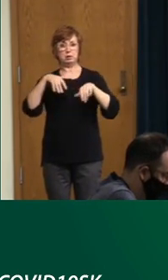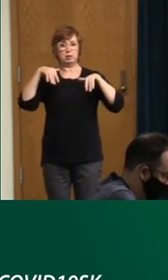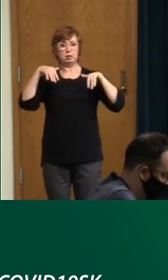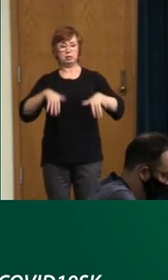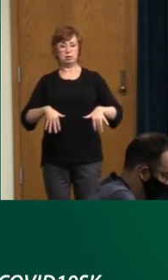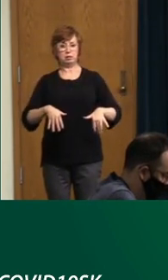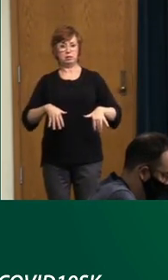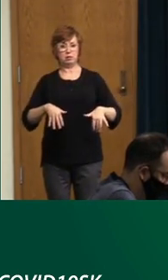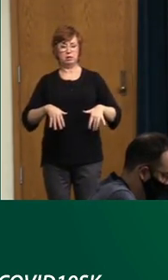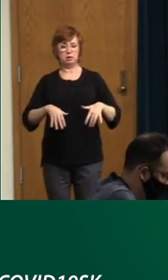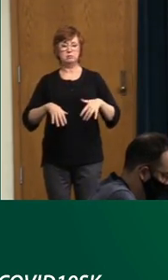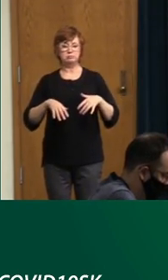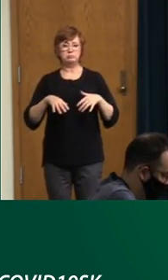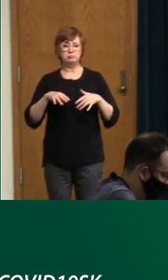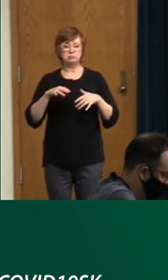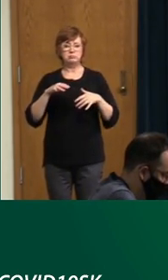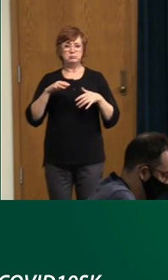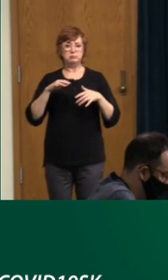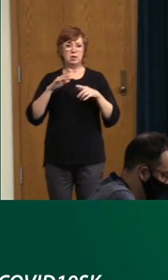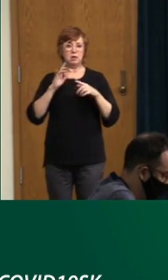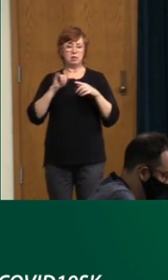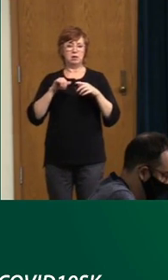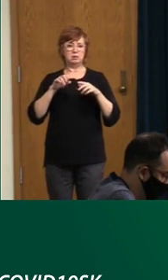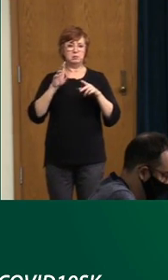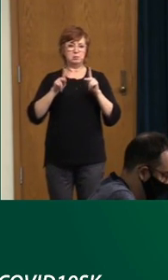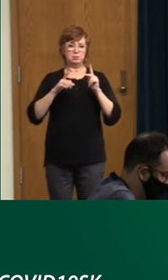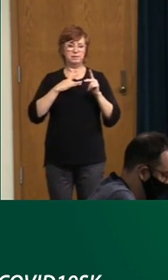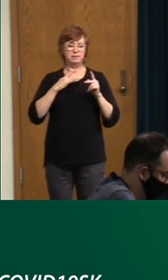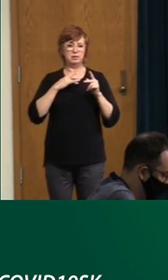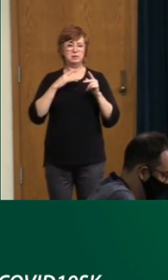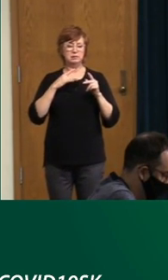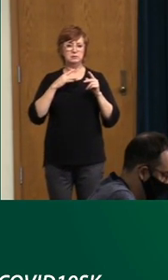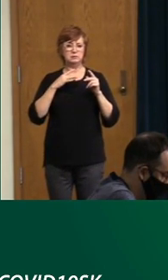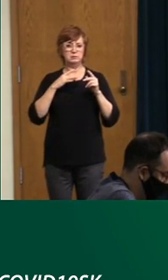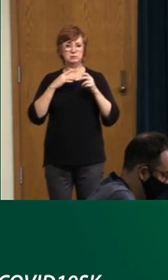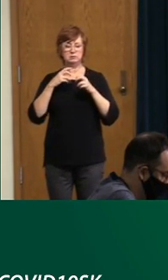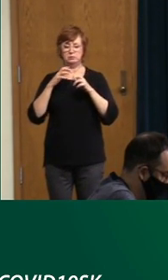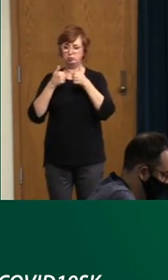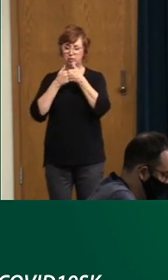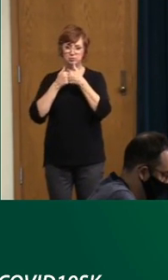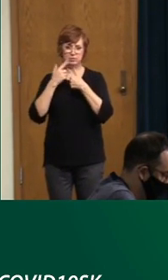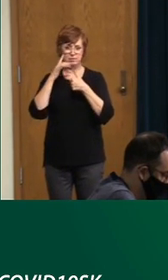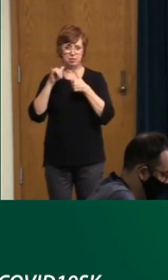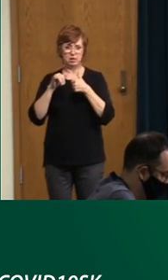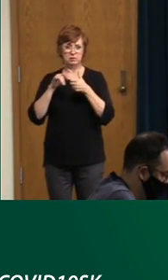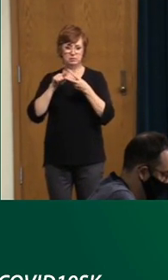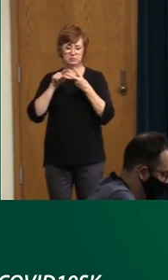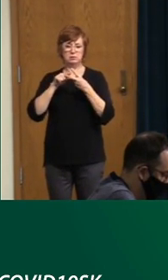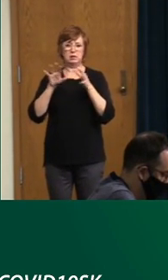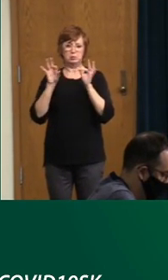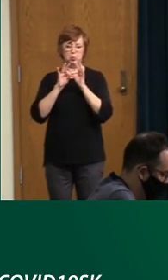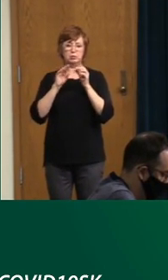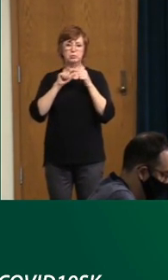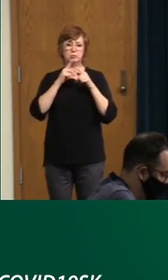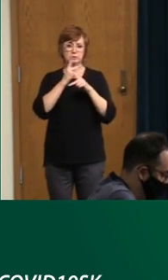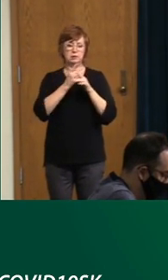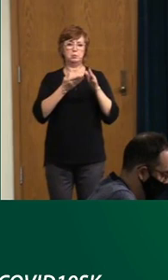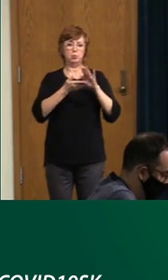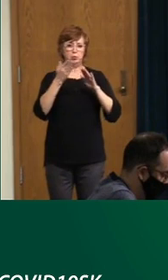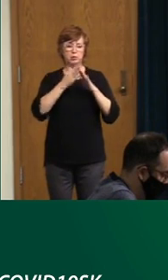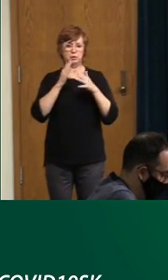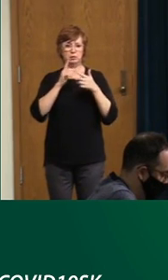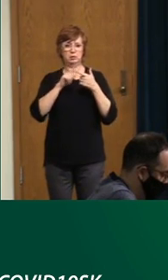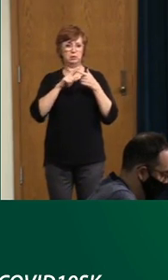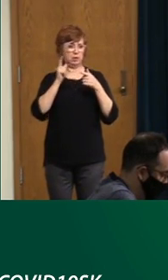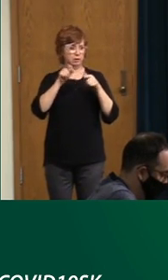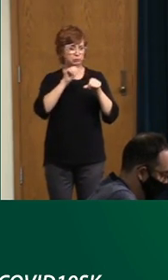restrictions and our guidelines to be able to make sure that we're finding that. That's why we're working with the associations, we're working with the businesses and the other organizations